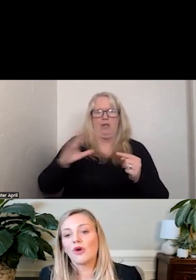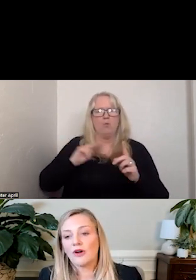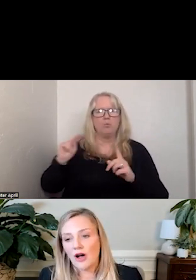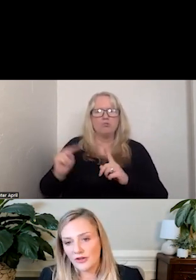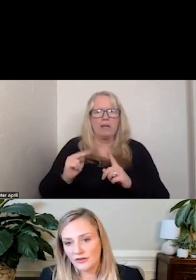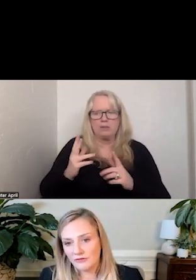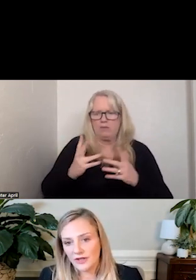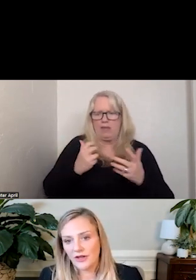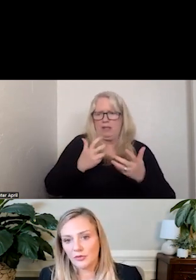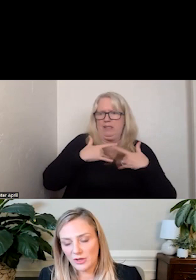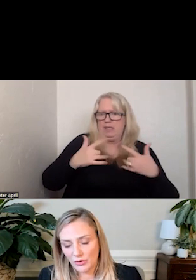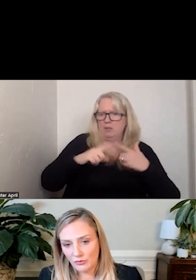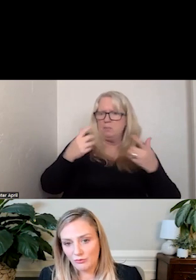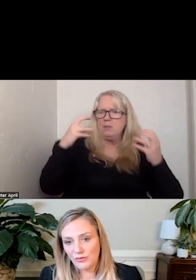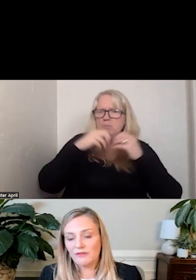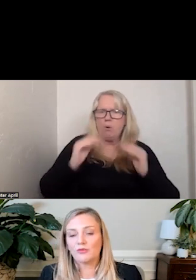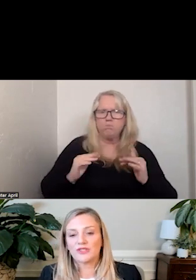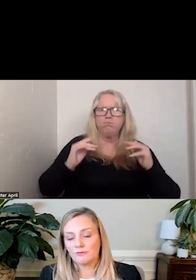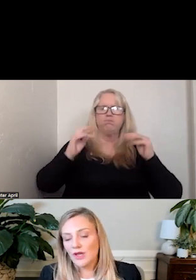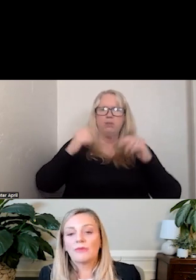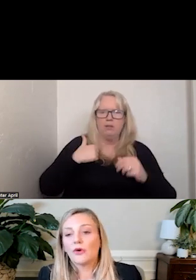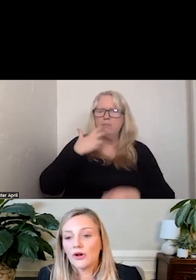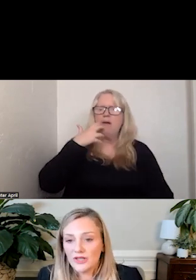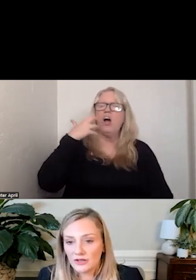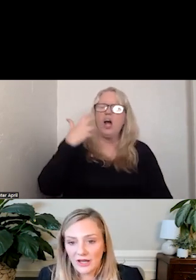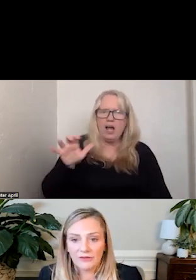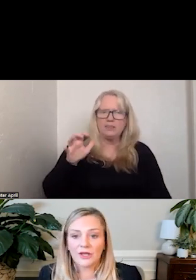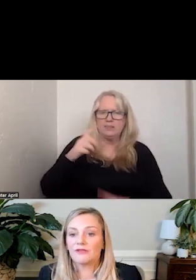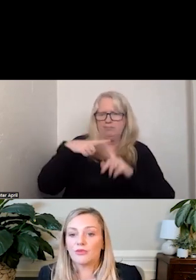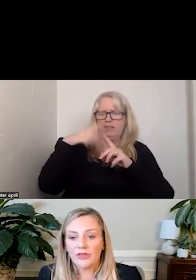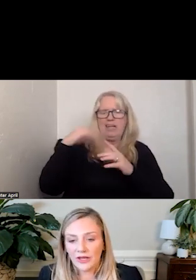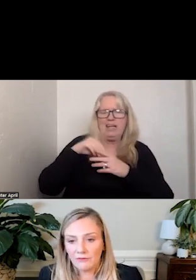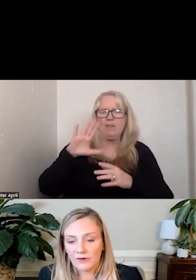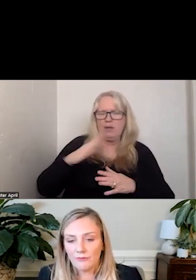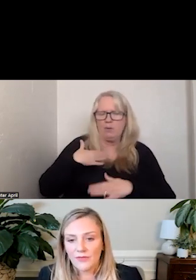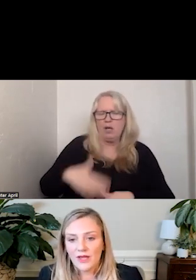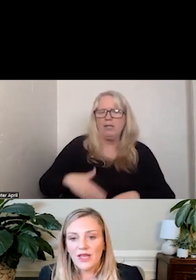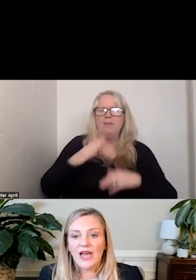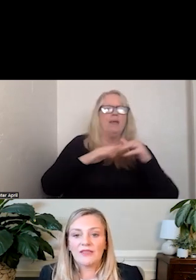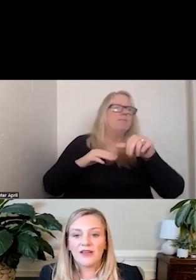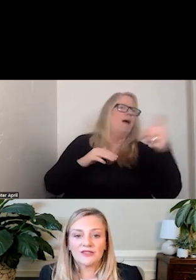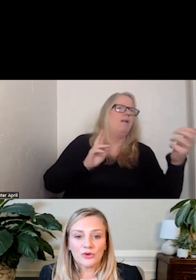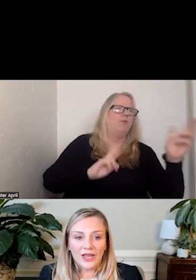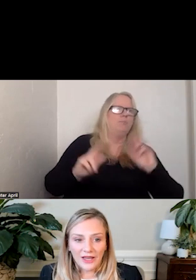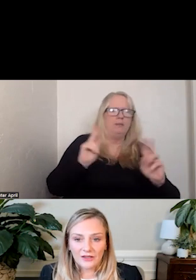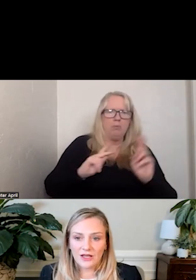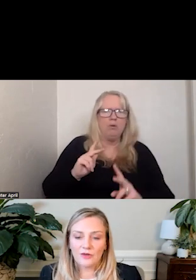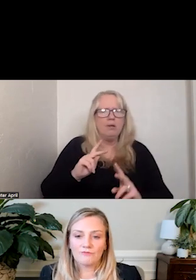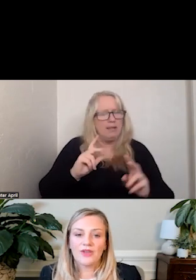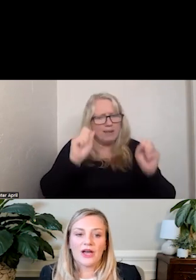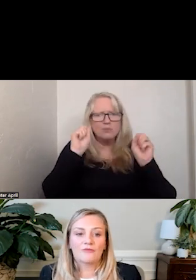they run hotter than other people, given what's been going on in their life and given where they came from, and that's